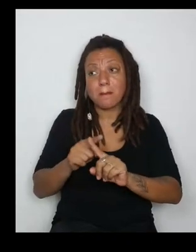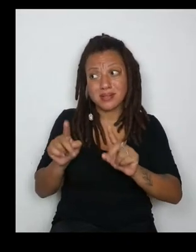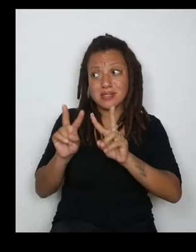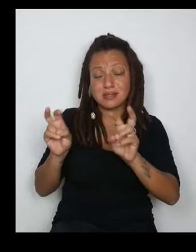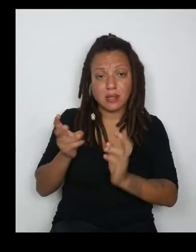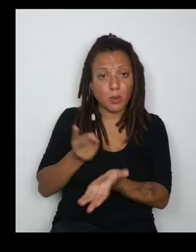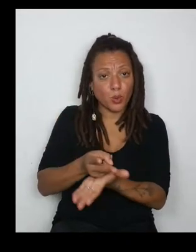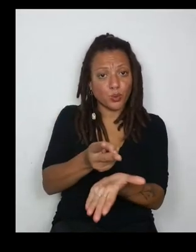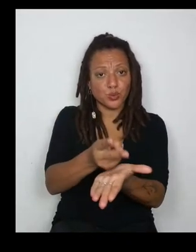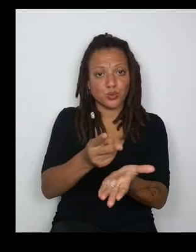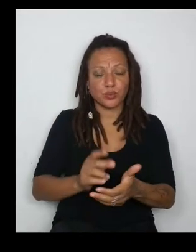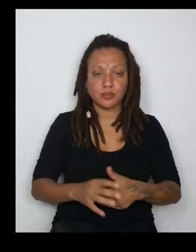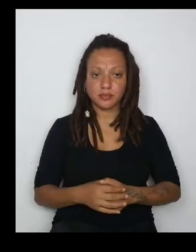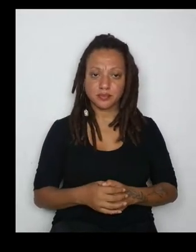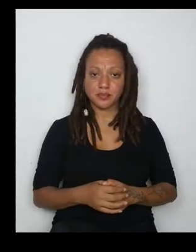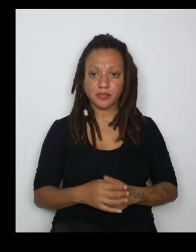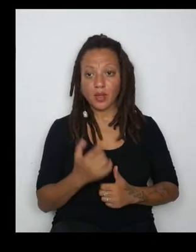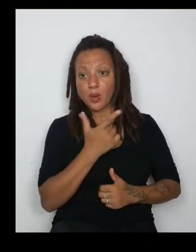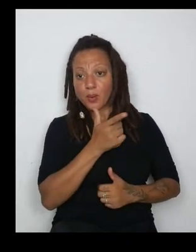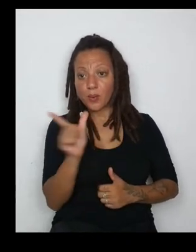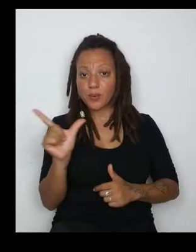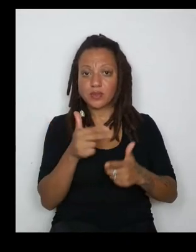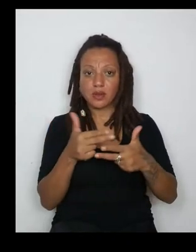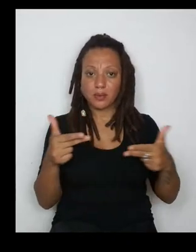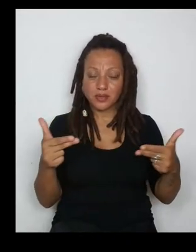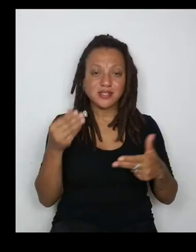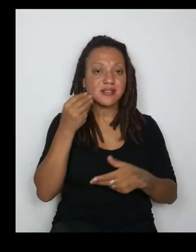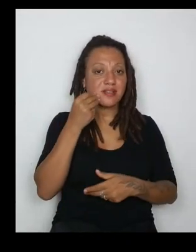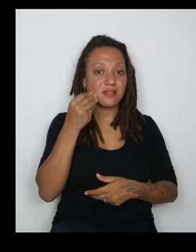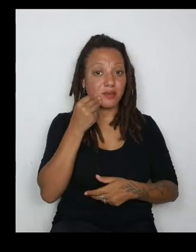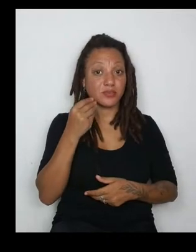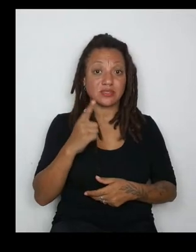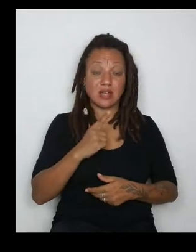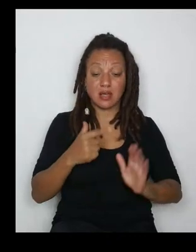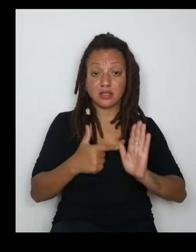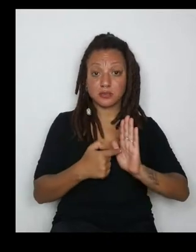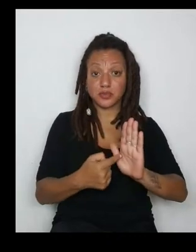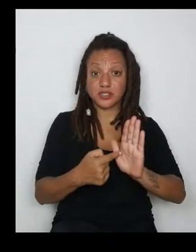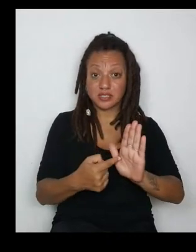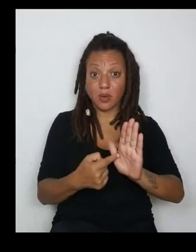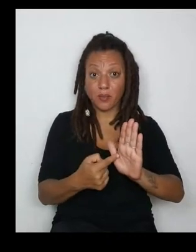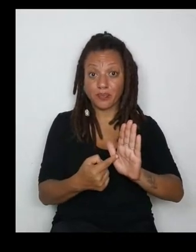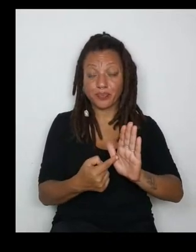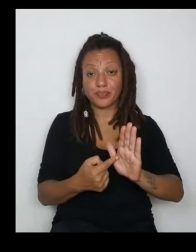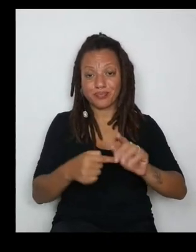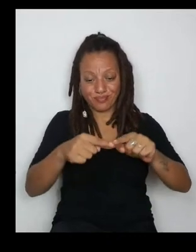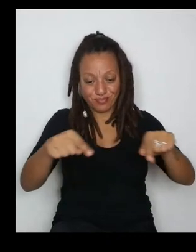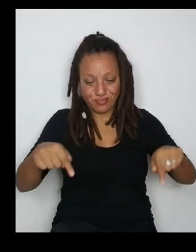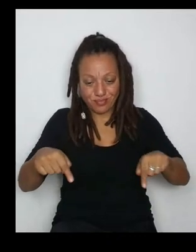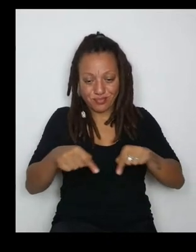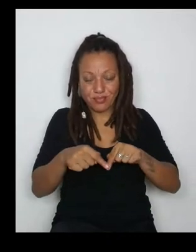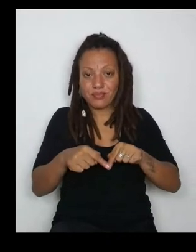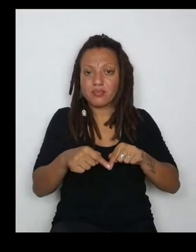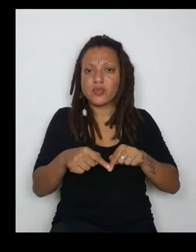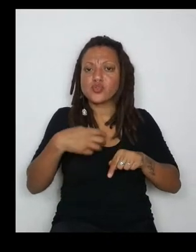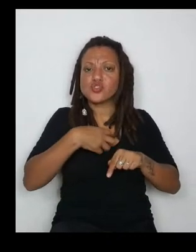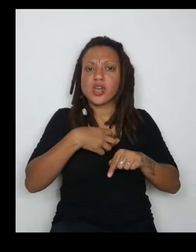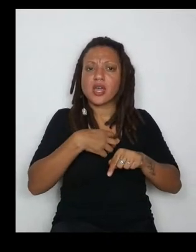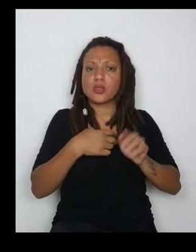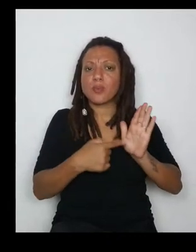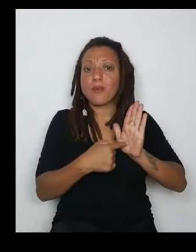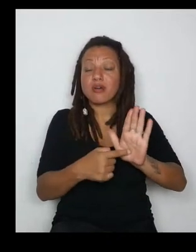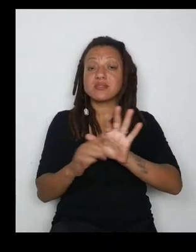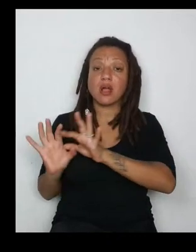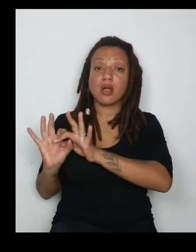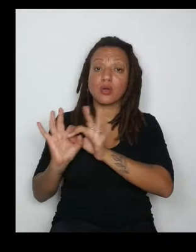exhibition we had this display which was really about context which was about tourism about empire